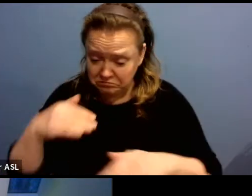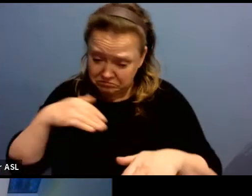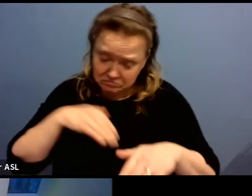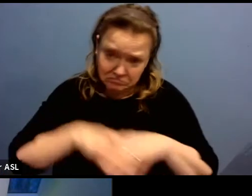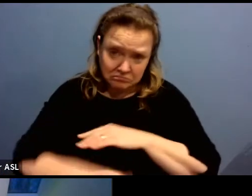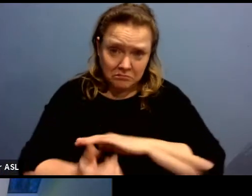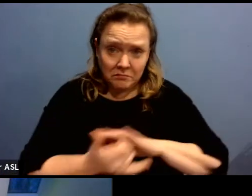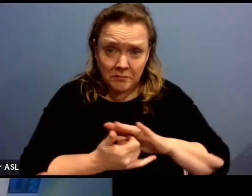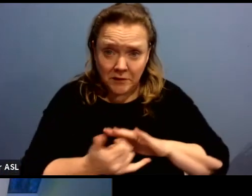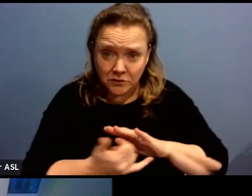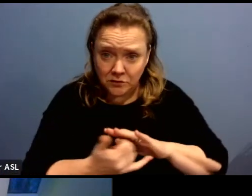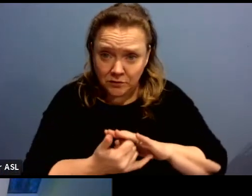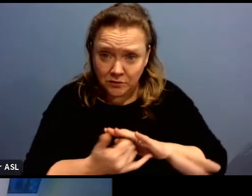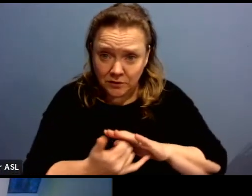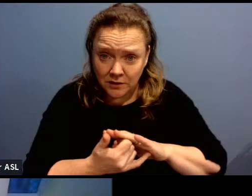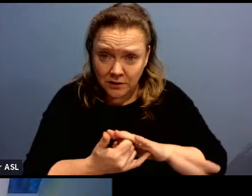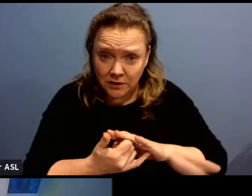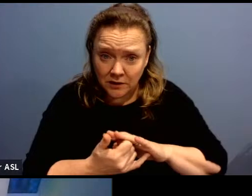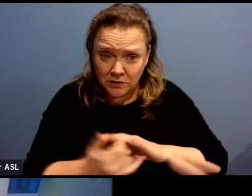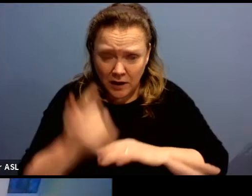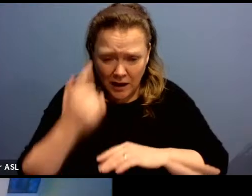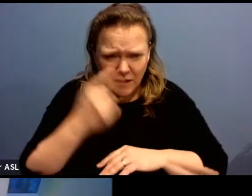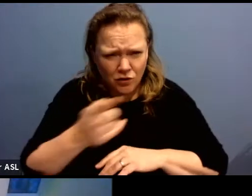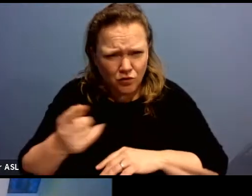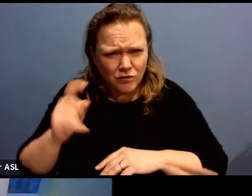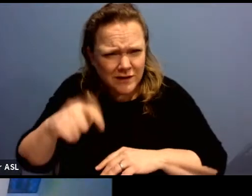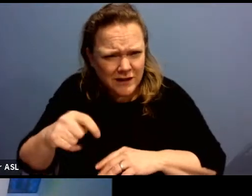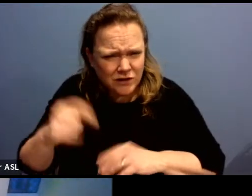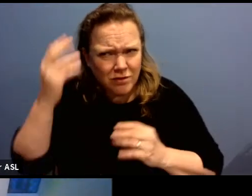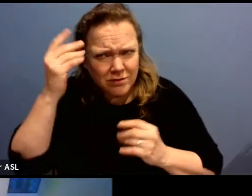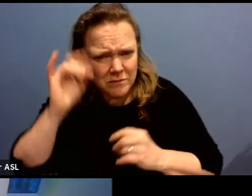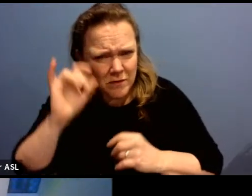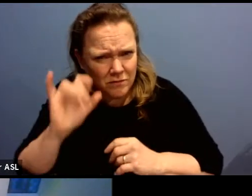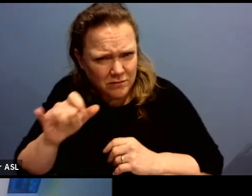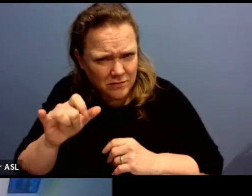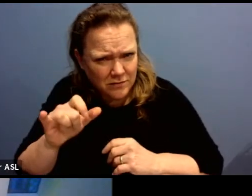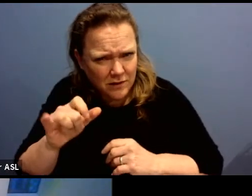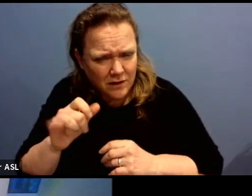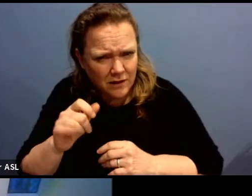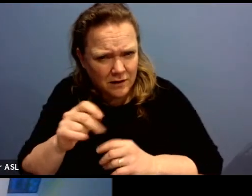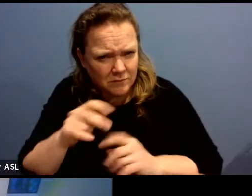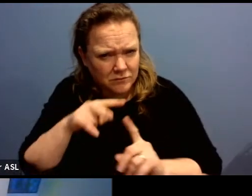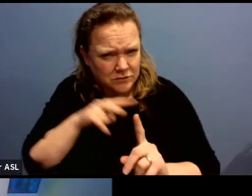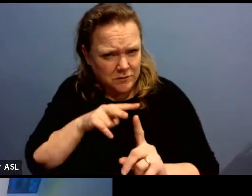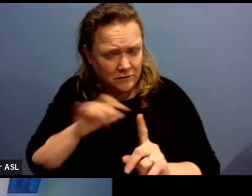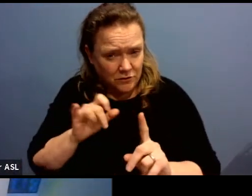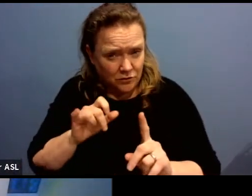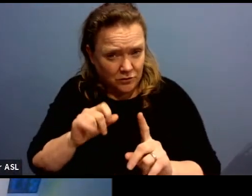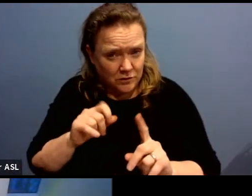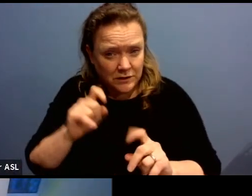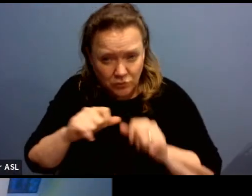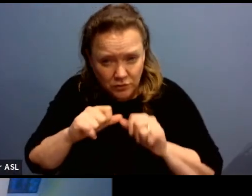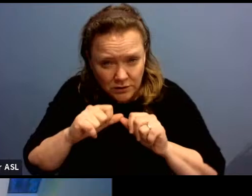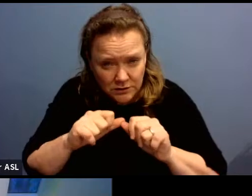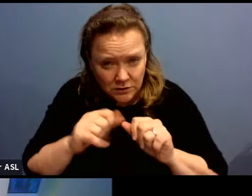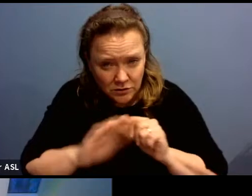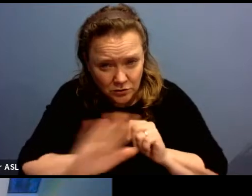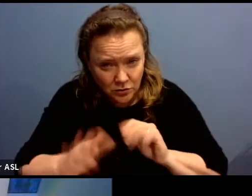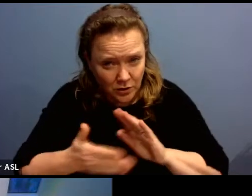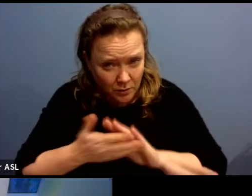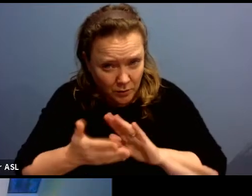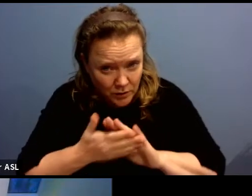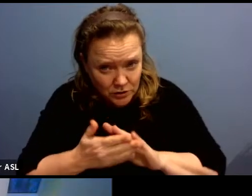I think that it's very important that these services continue to operate, and as opposed to considering opportunities